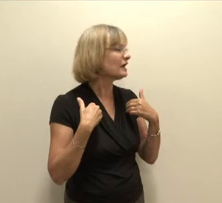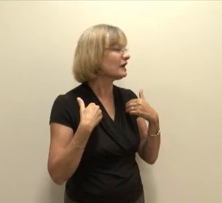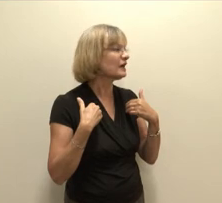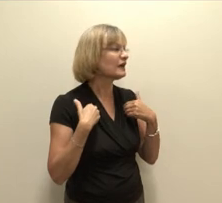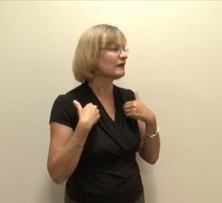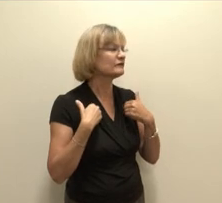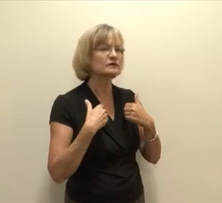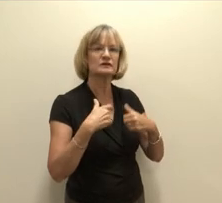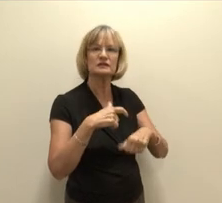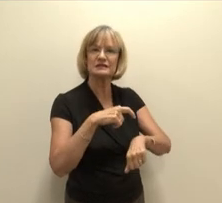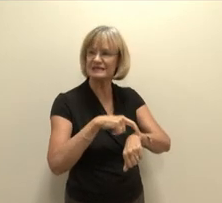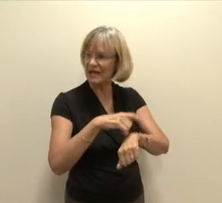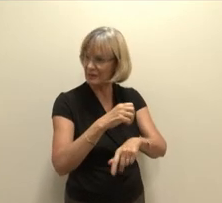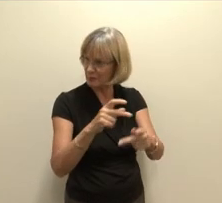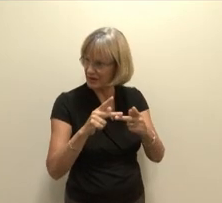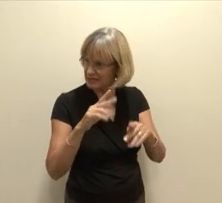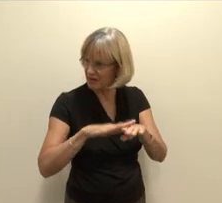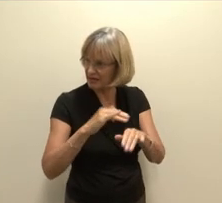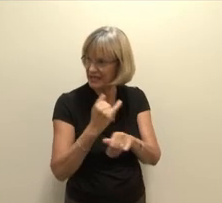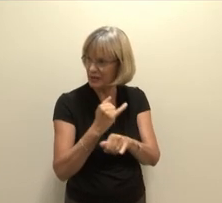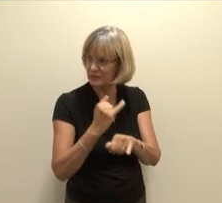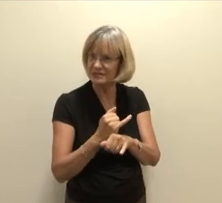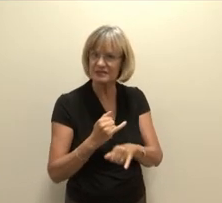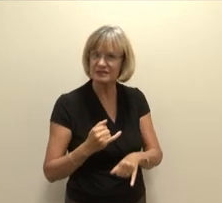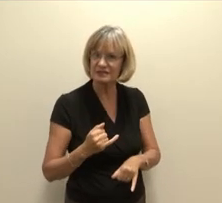tire deflators on campus. Do you have one in your